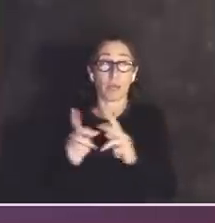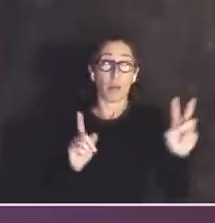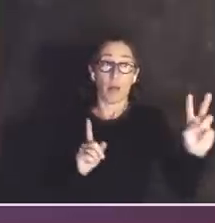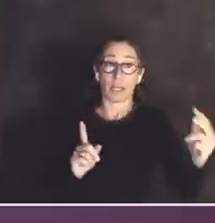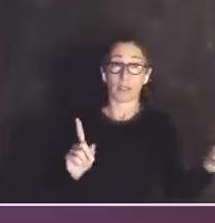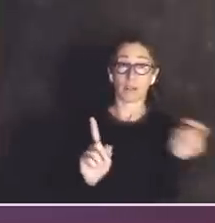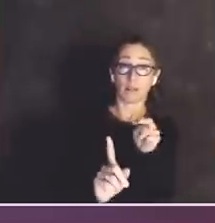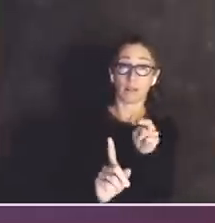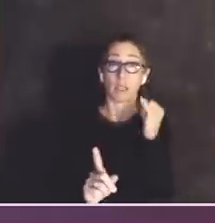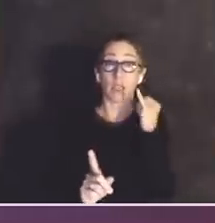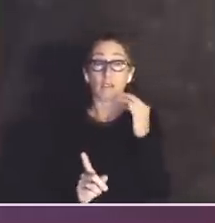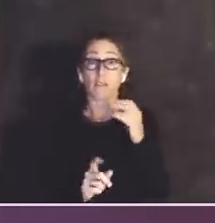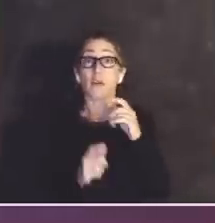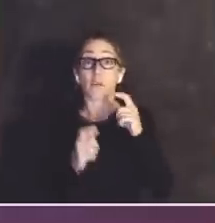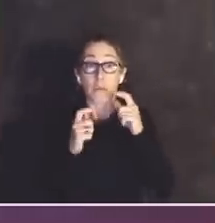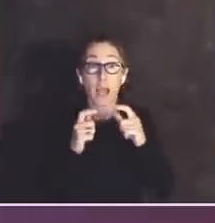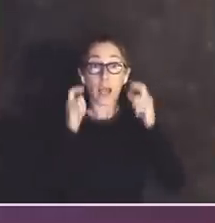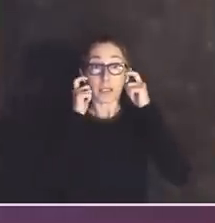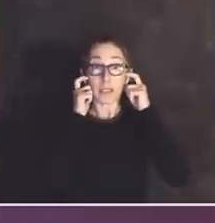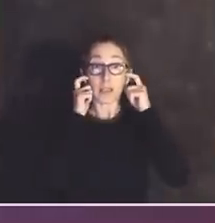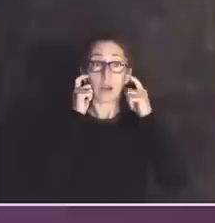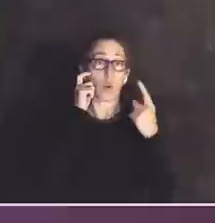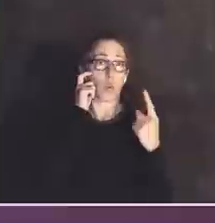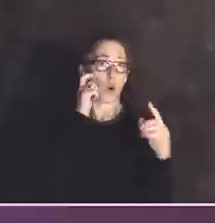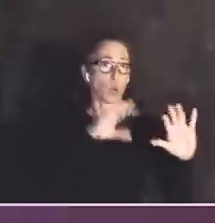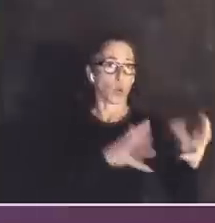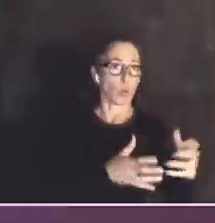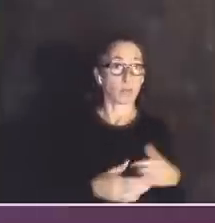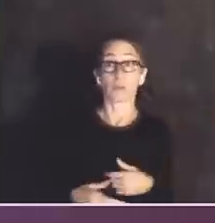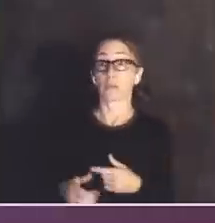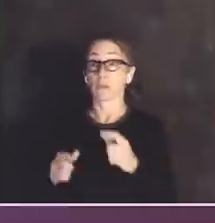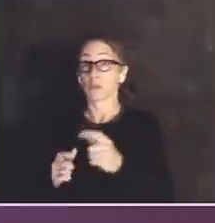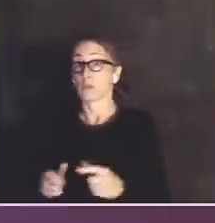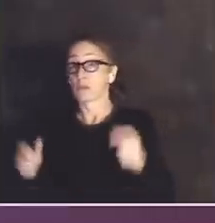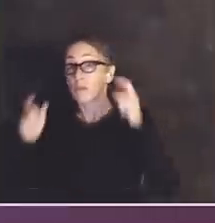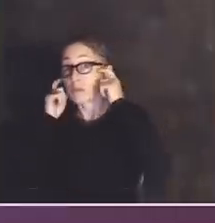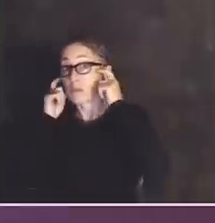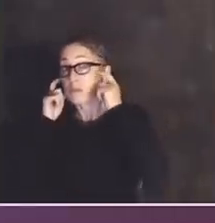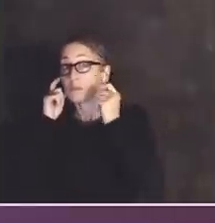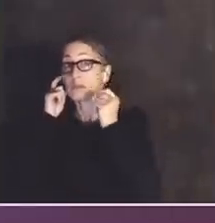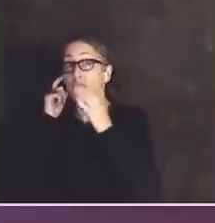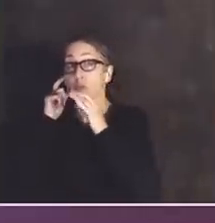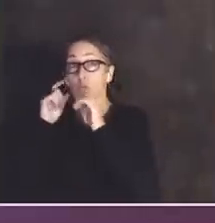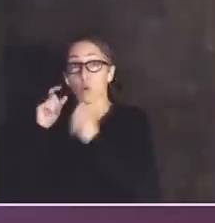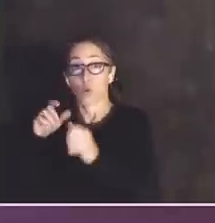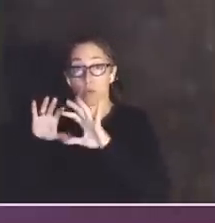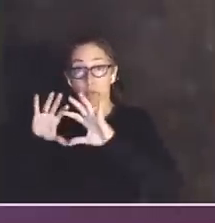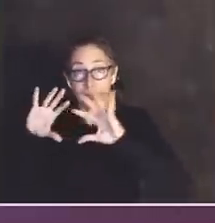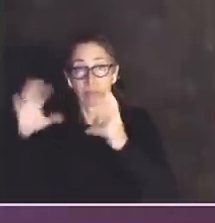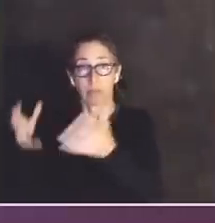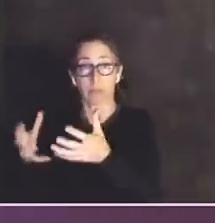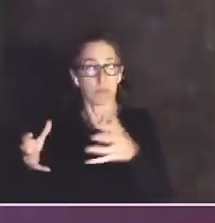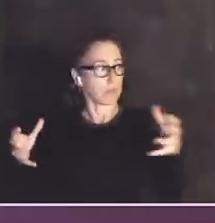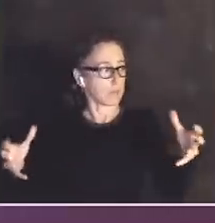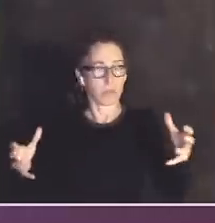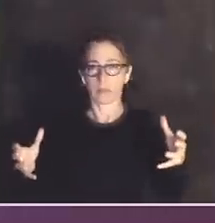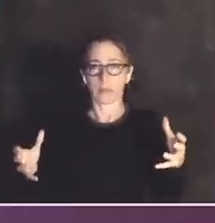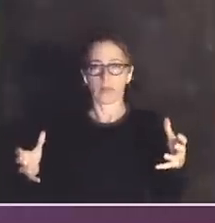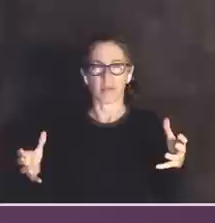you don't wear a mask, you're on another side of the ledger, if you do. And remember, the President of the United States is